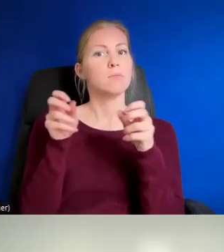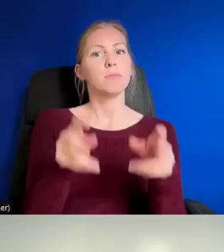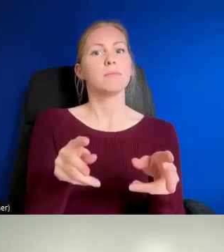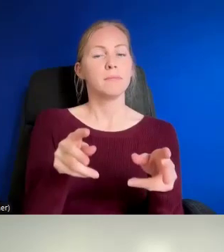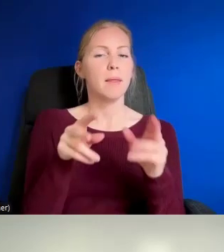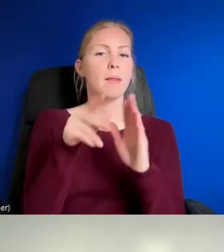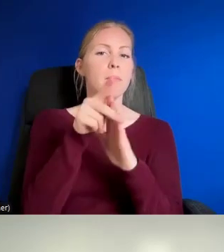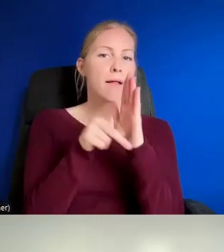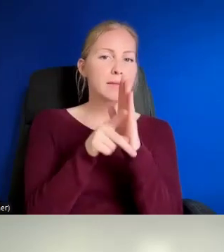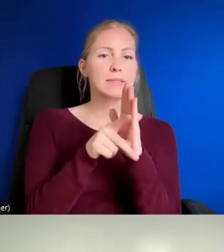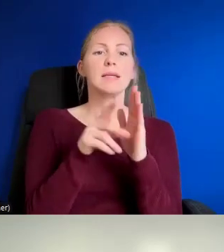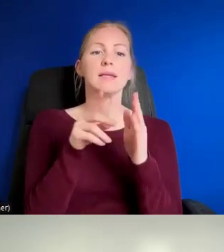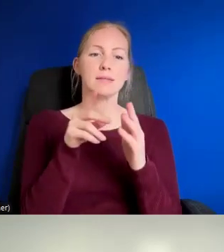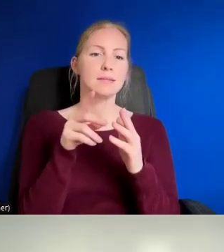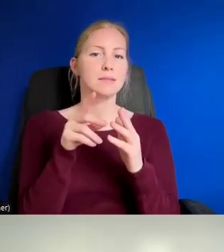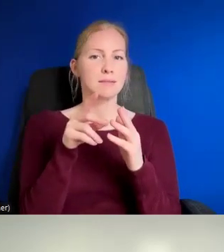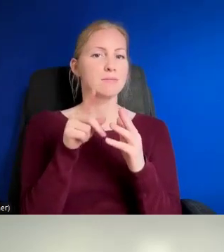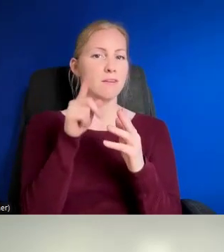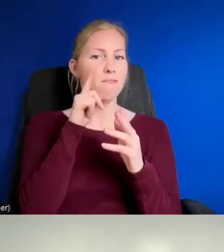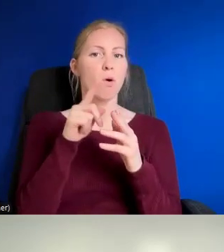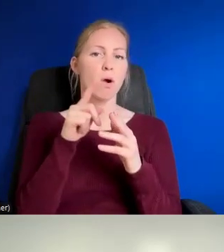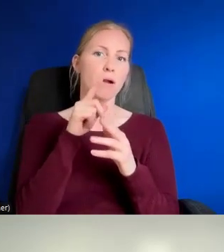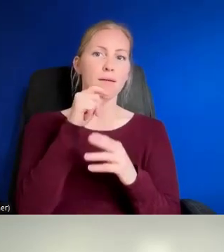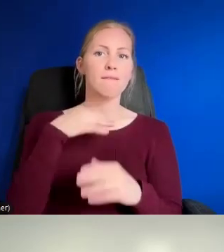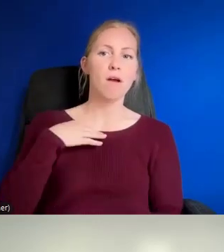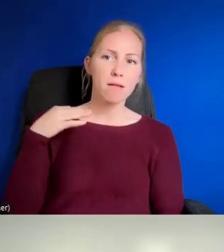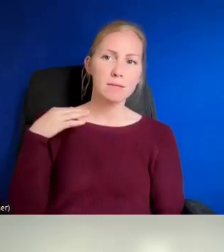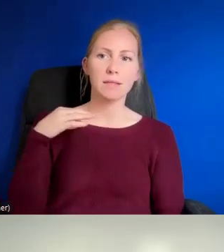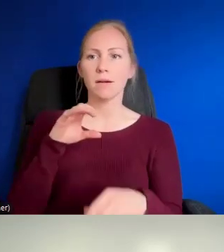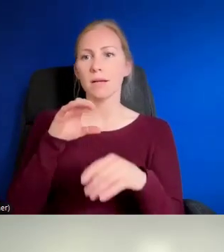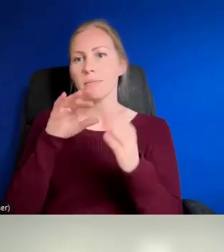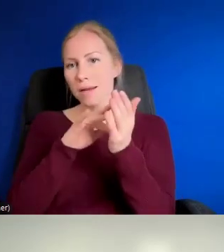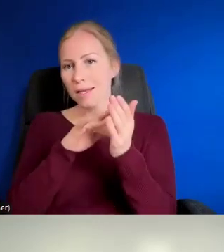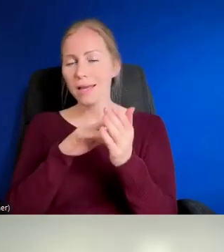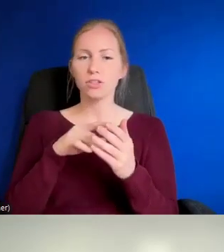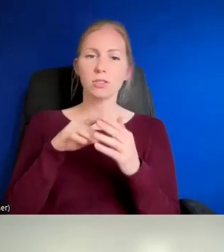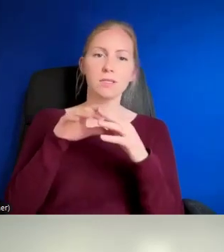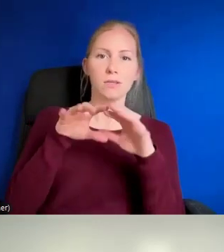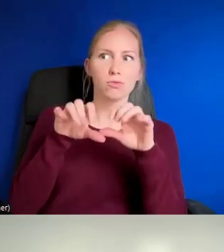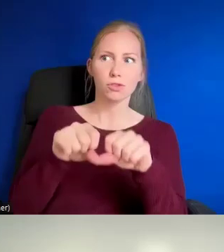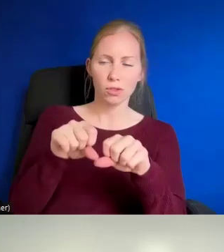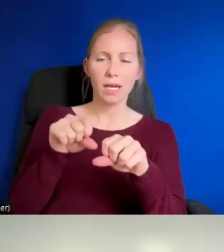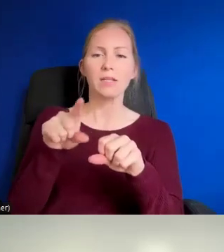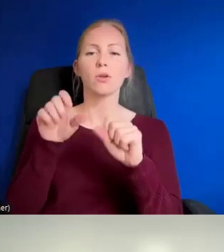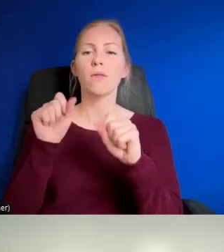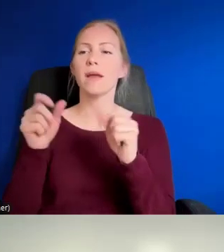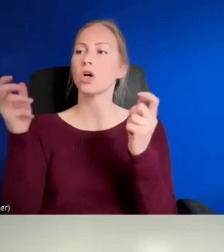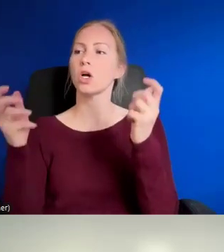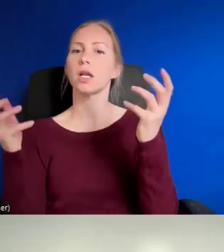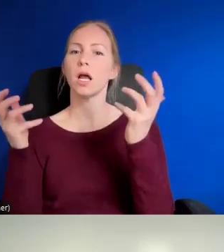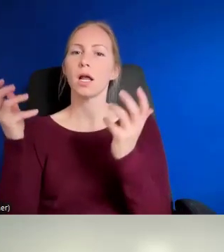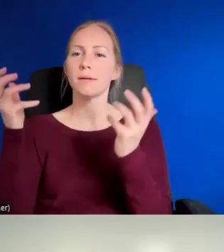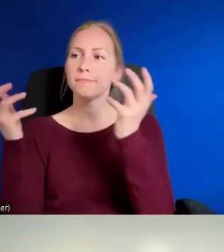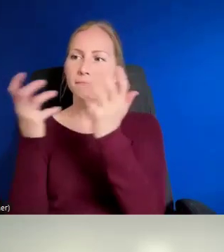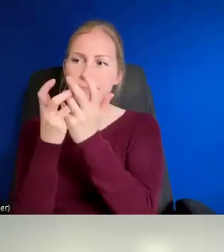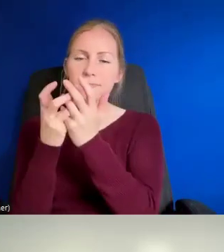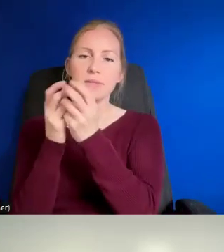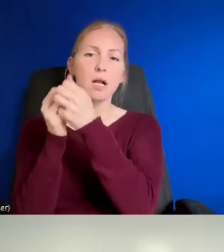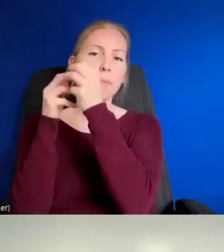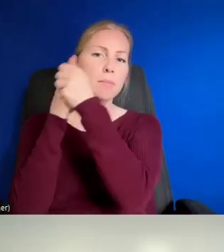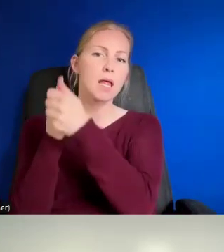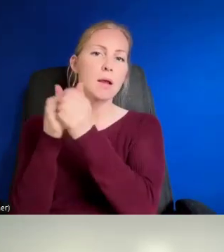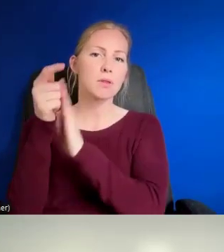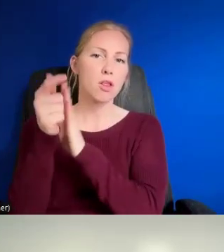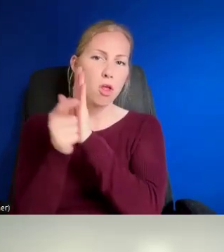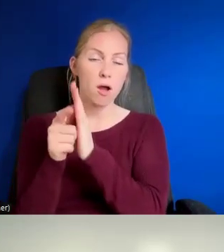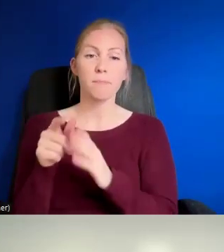involuntary medication and restraint into compliance with the law. The major changes included